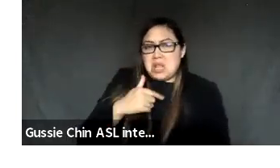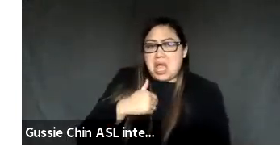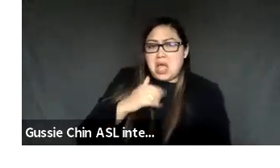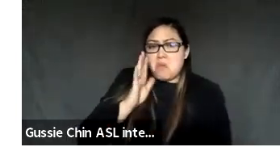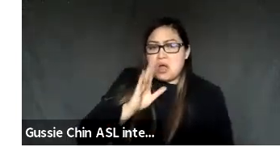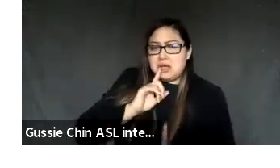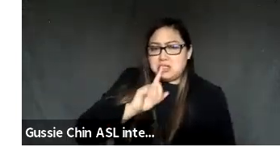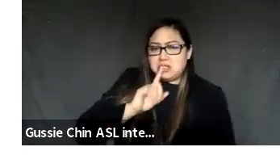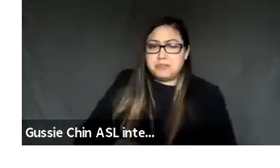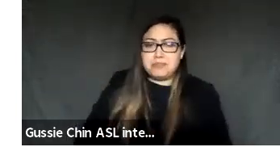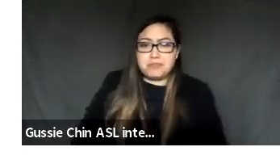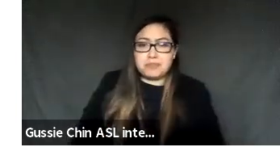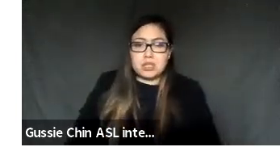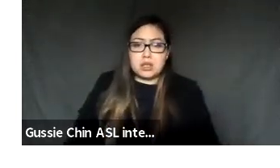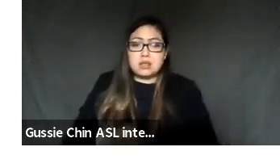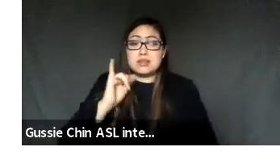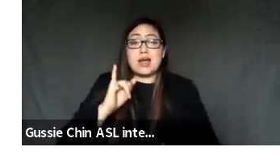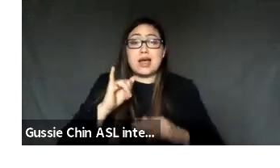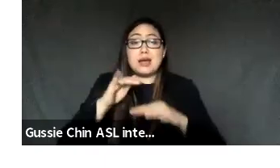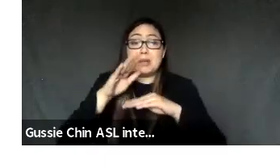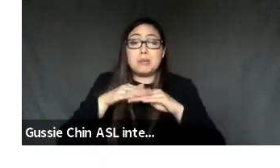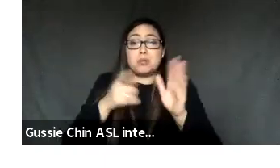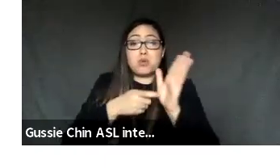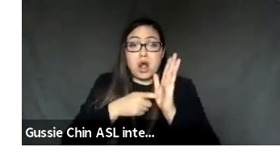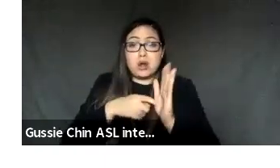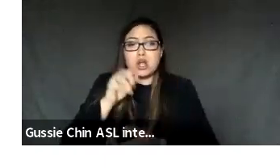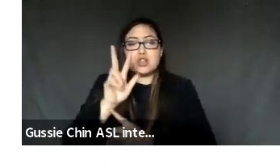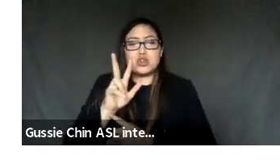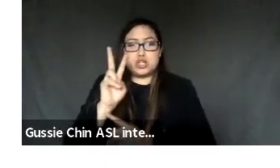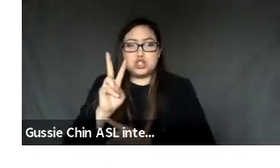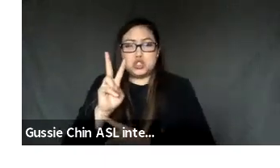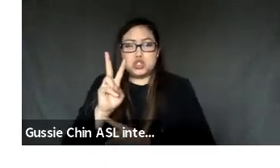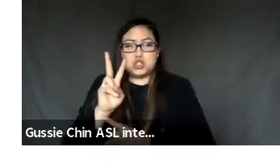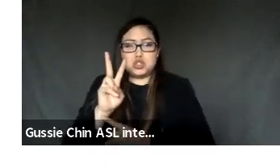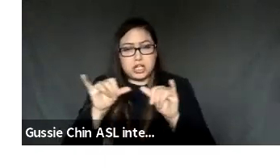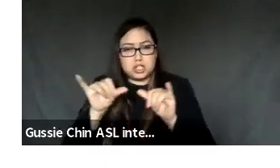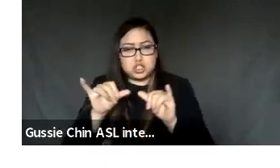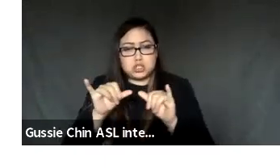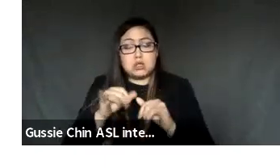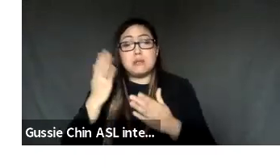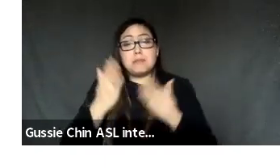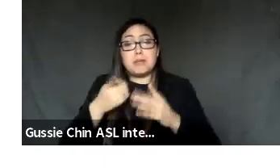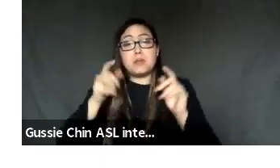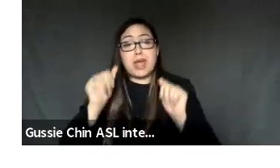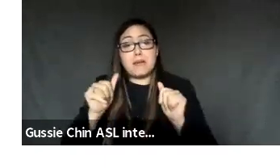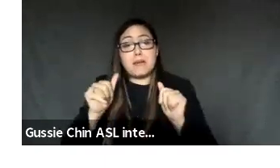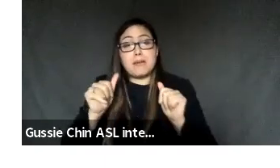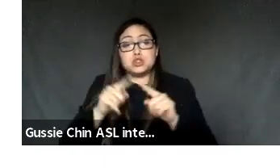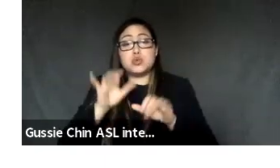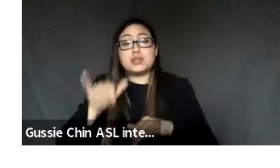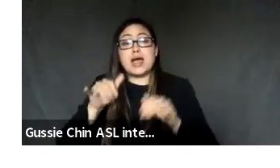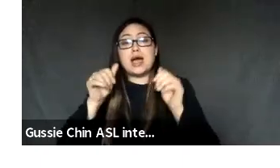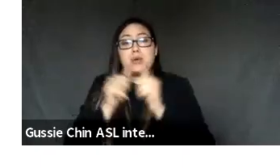able to achieve that with an offset hinge where it offsets the door clearance further beyond the